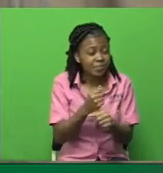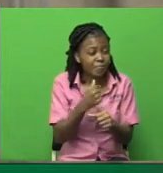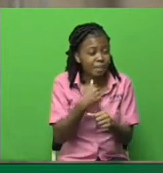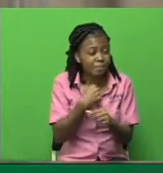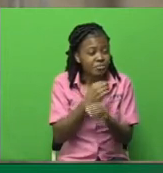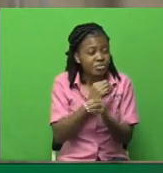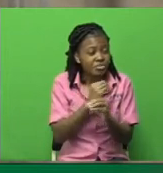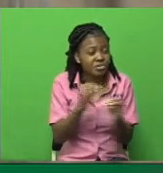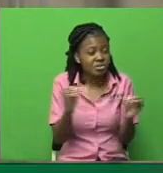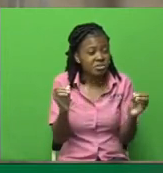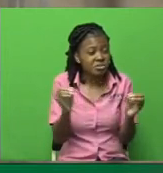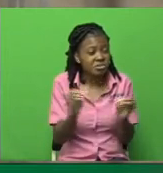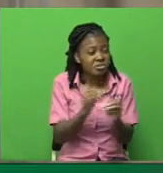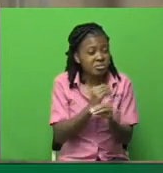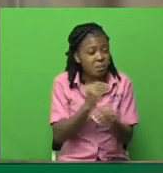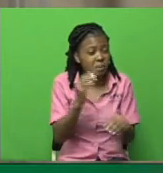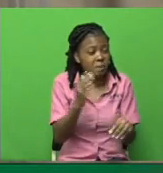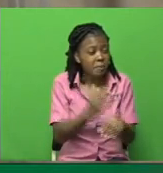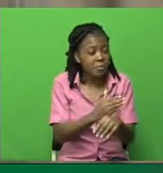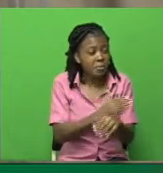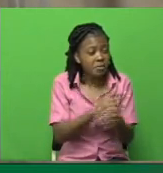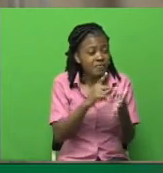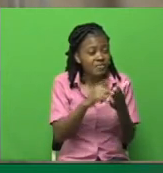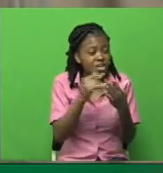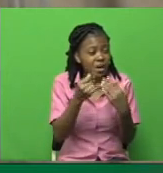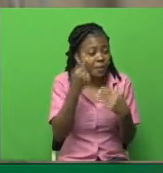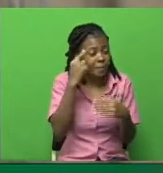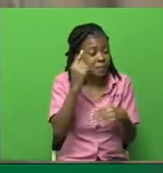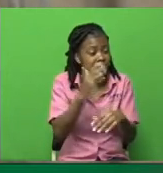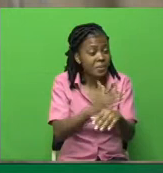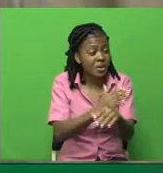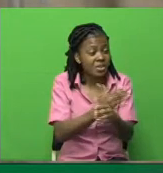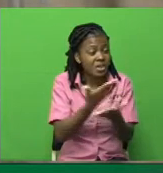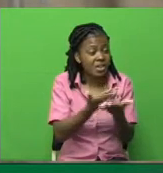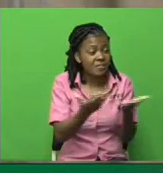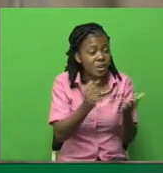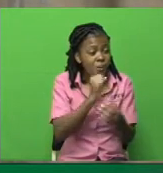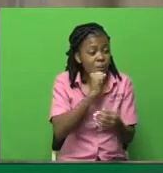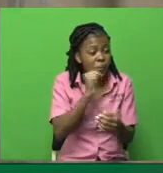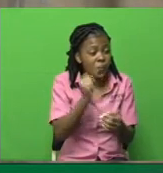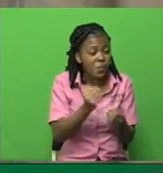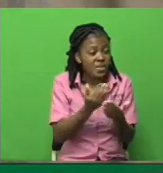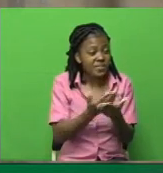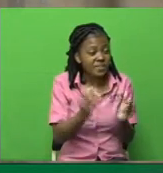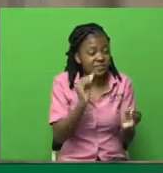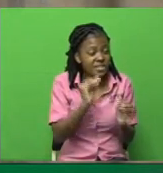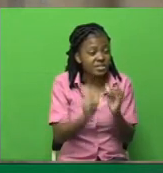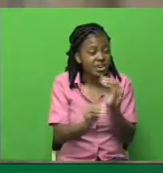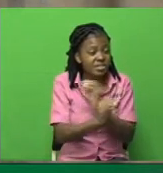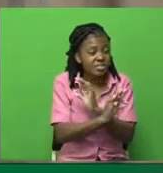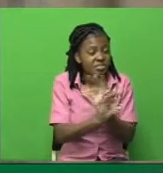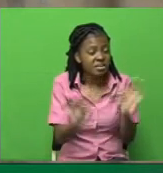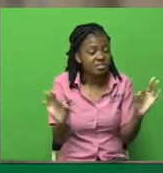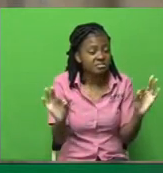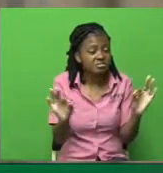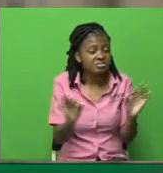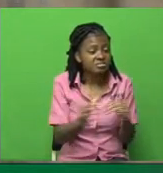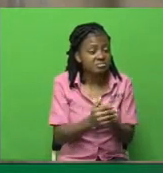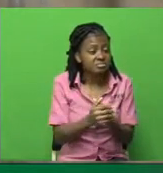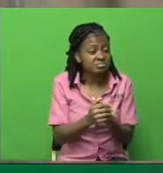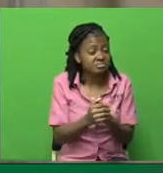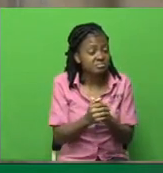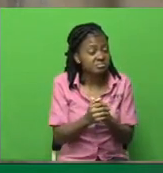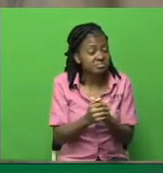projects as it relates to dilapidated eh infrastructure Madam speaker model speaker